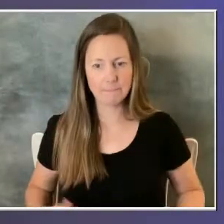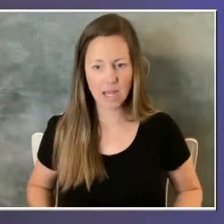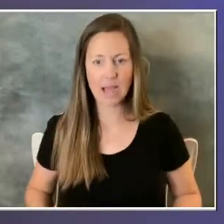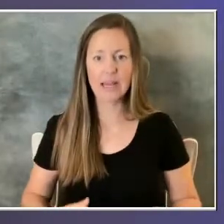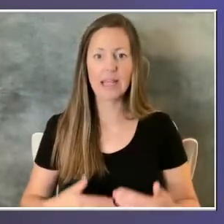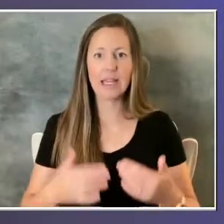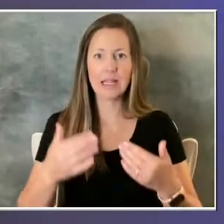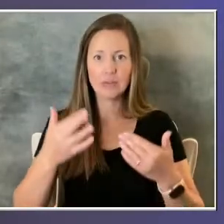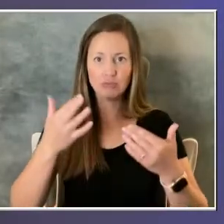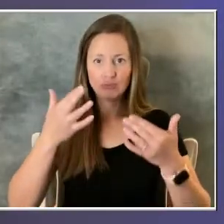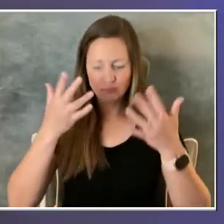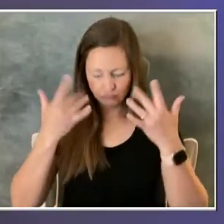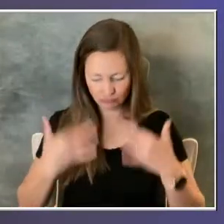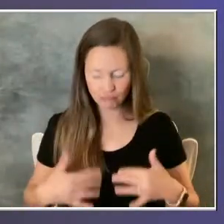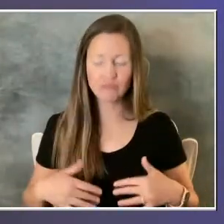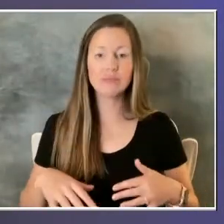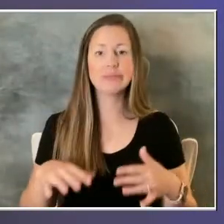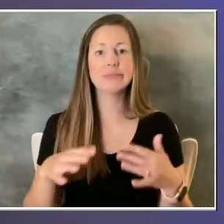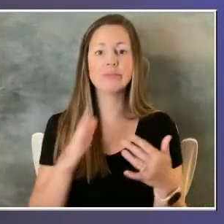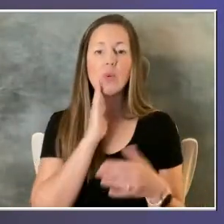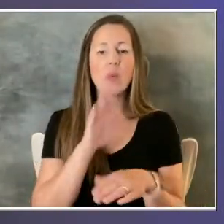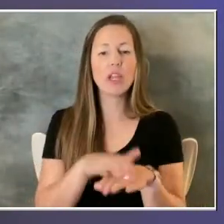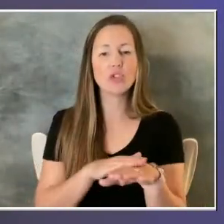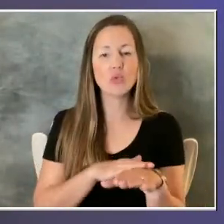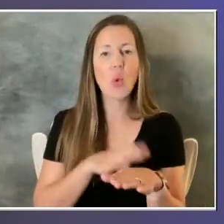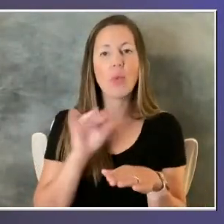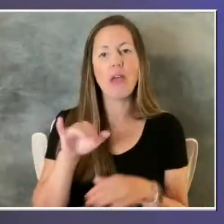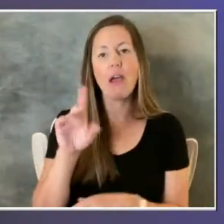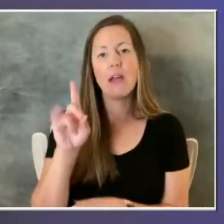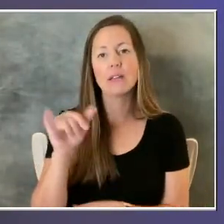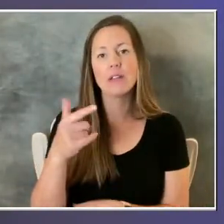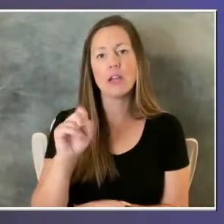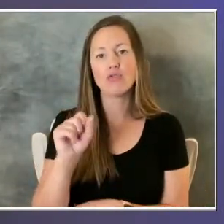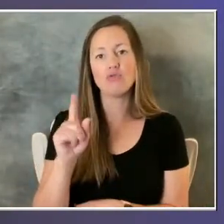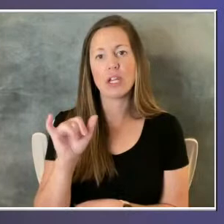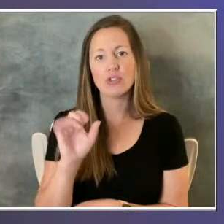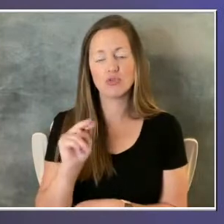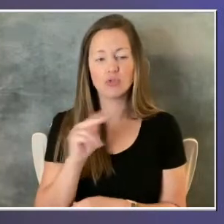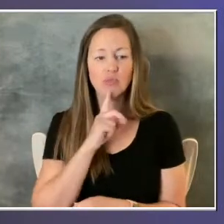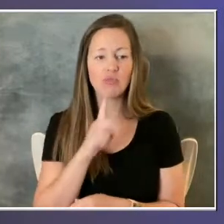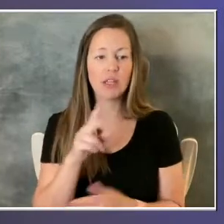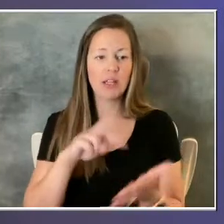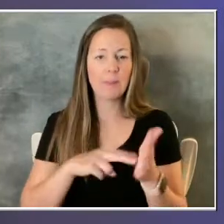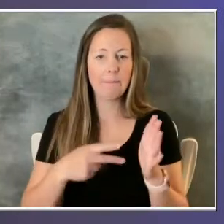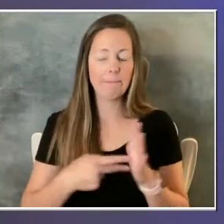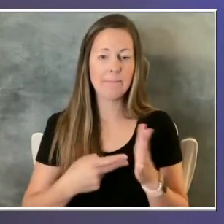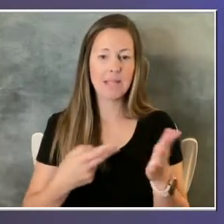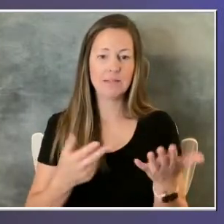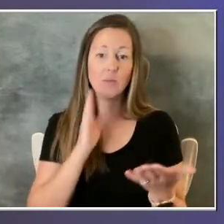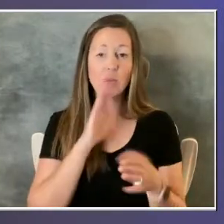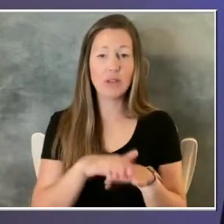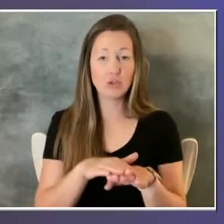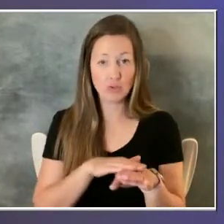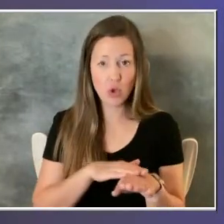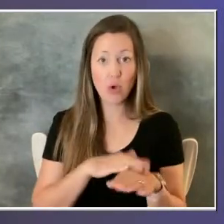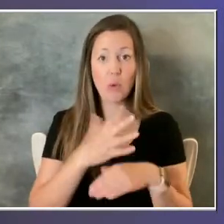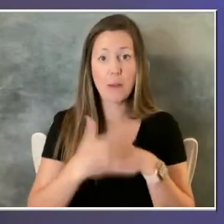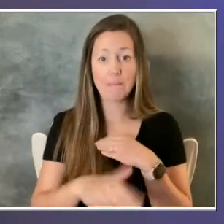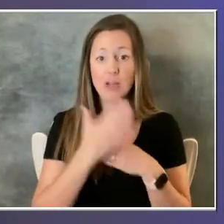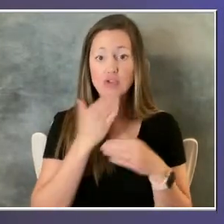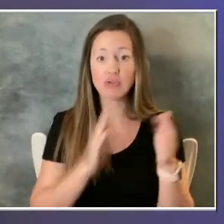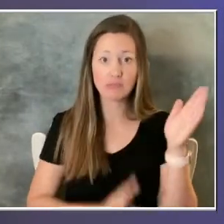slow down digestion. Therefore, it's slow down the spike up of blood sugar. So it's